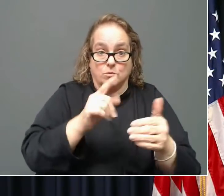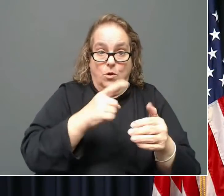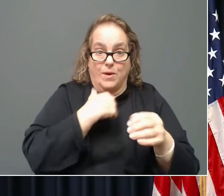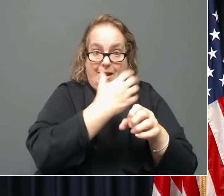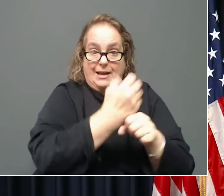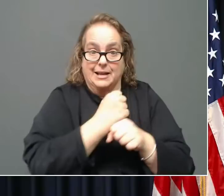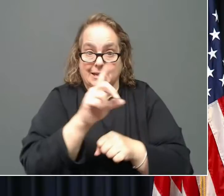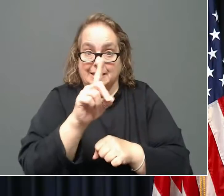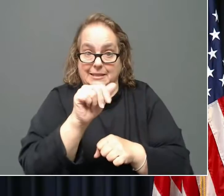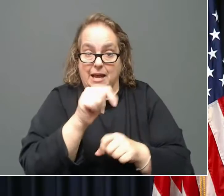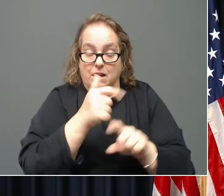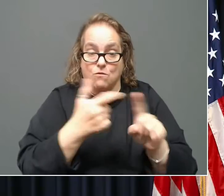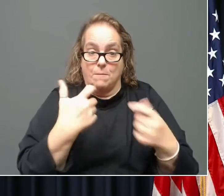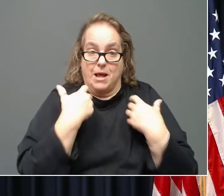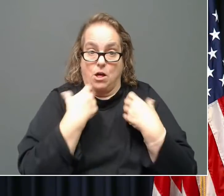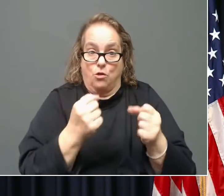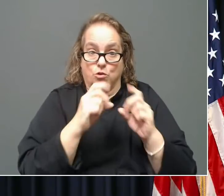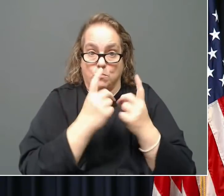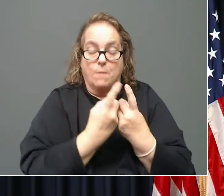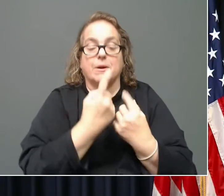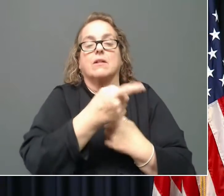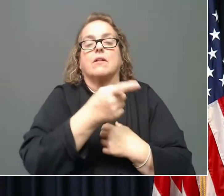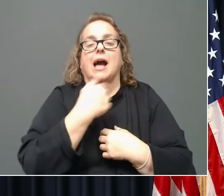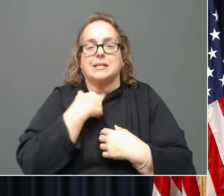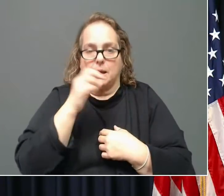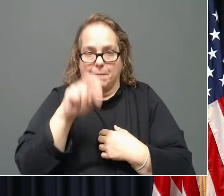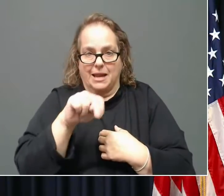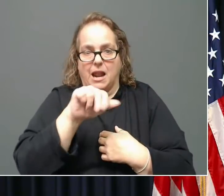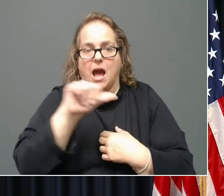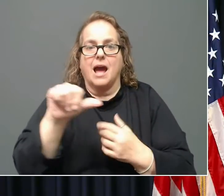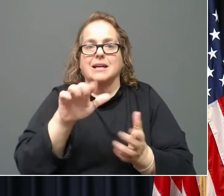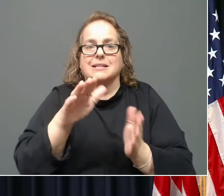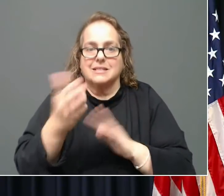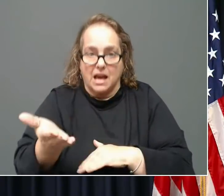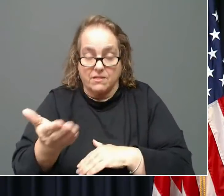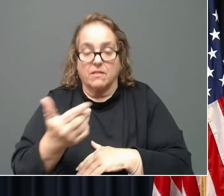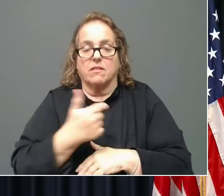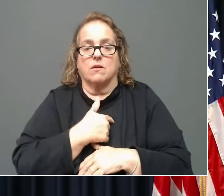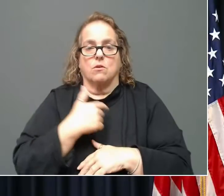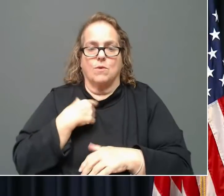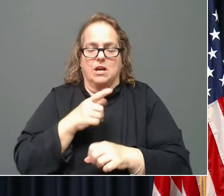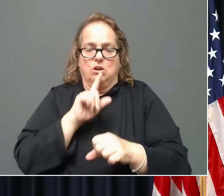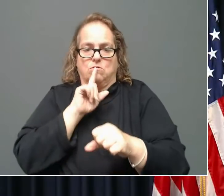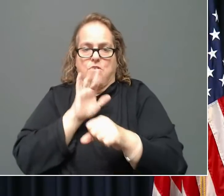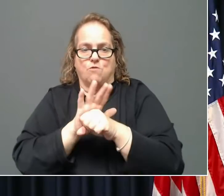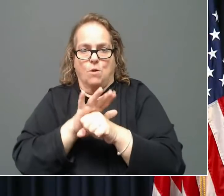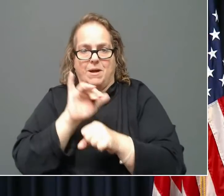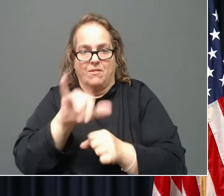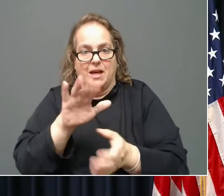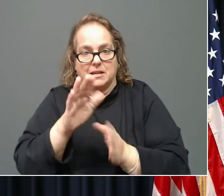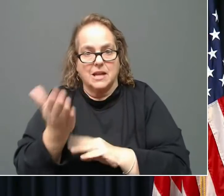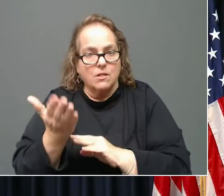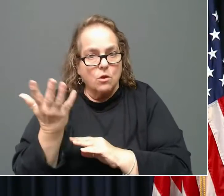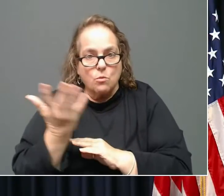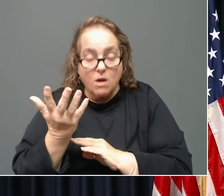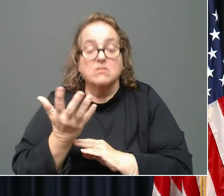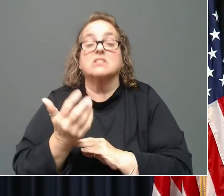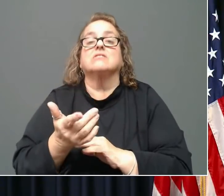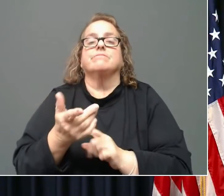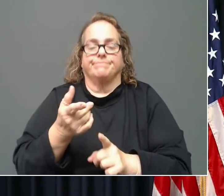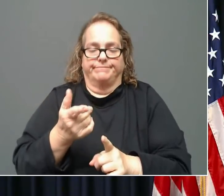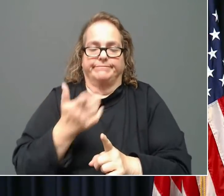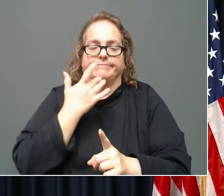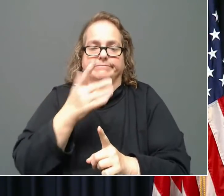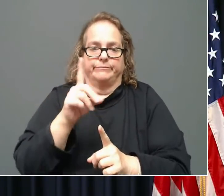health department that there has been a death, and we then confirm that death and that it was because of COVID.